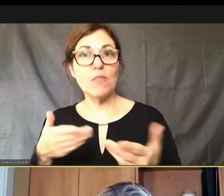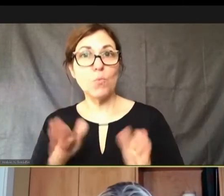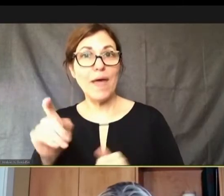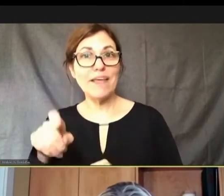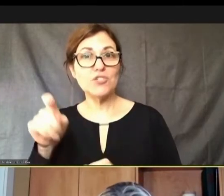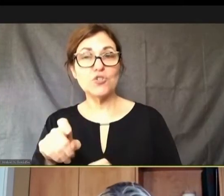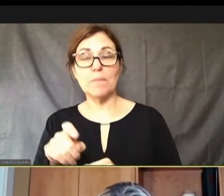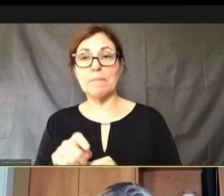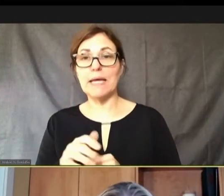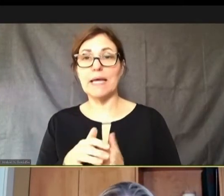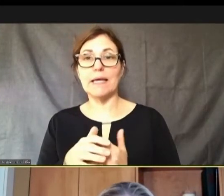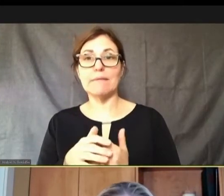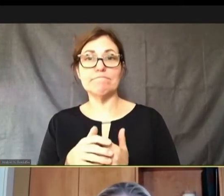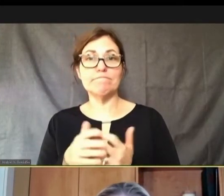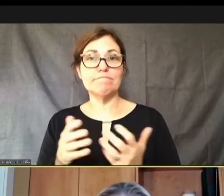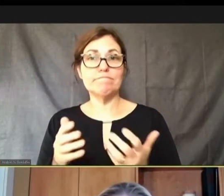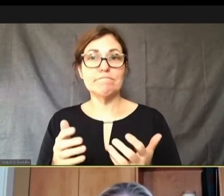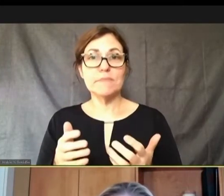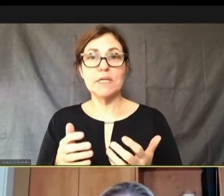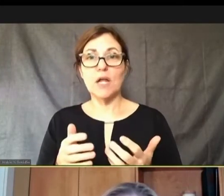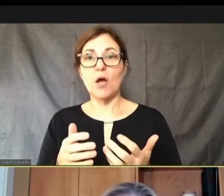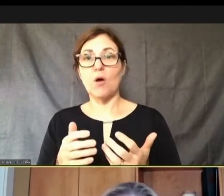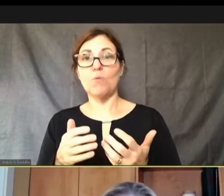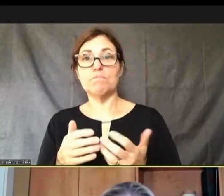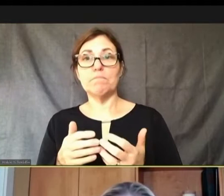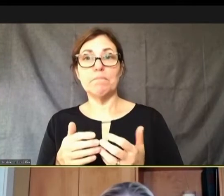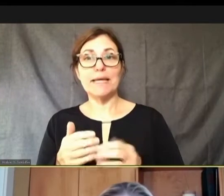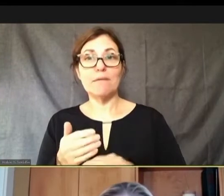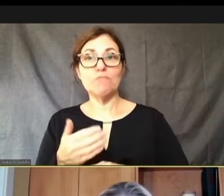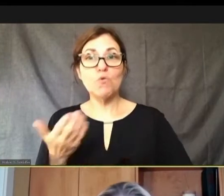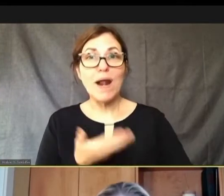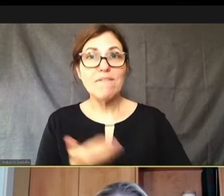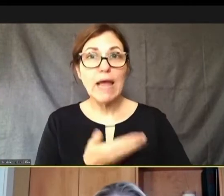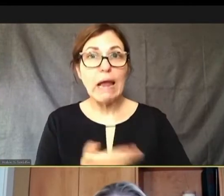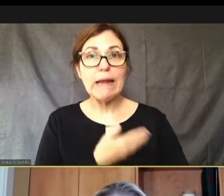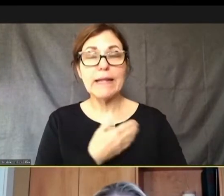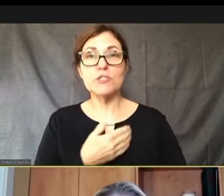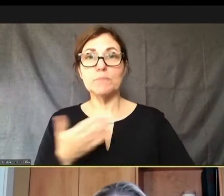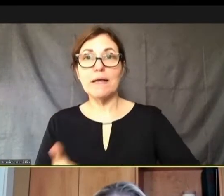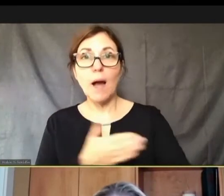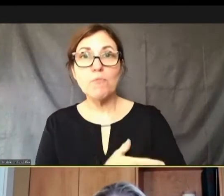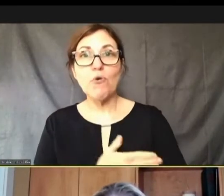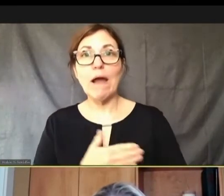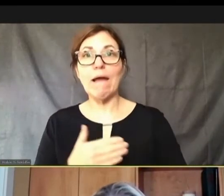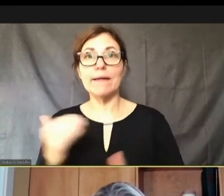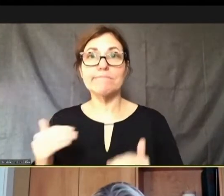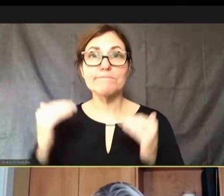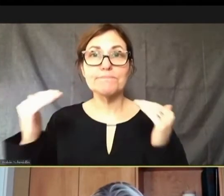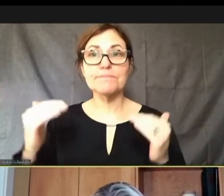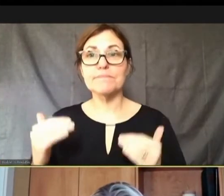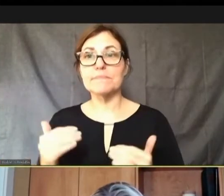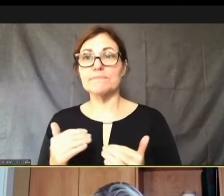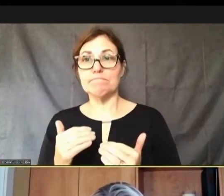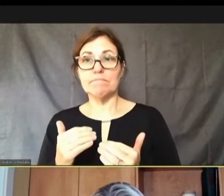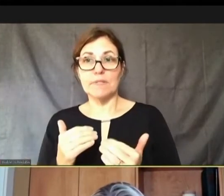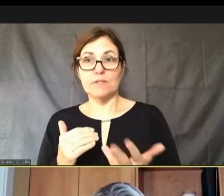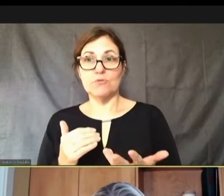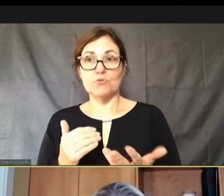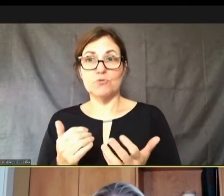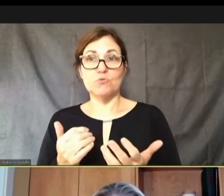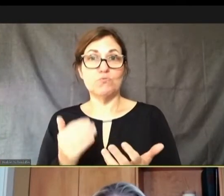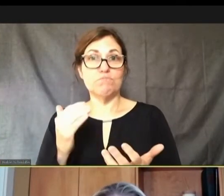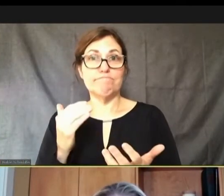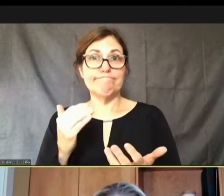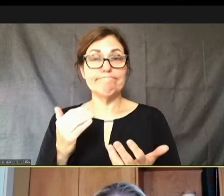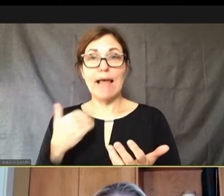renovated, being upgraded in a way that offers, you know, the reliable water source that we all depend on. And shouldn't